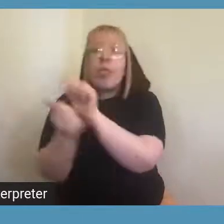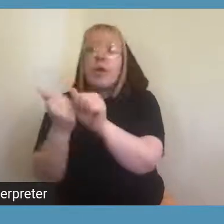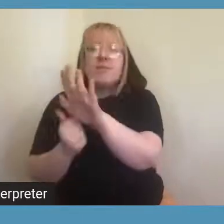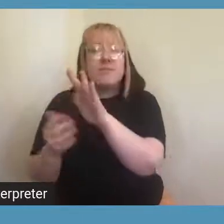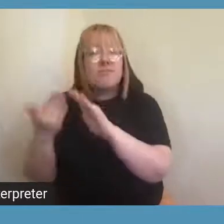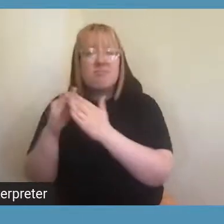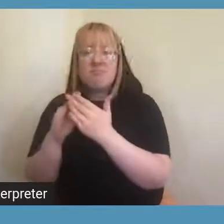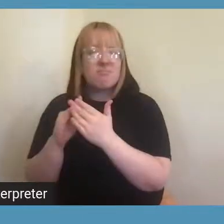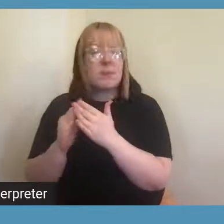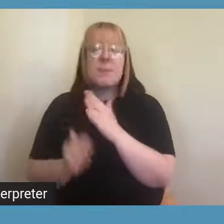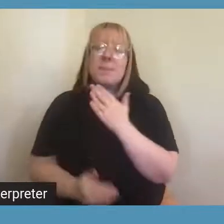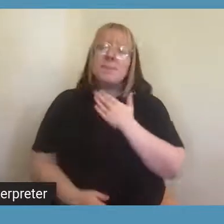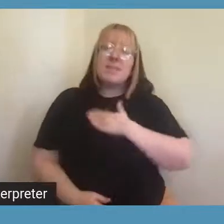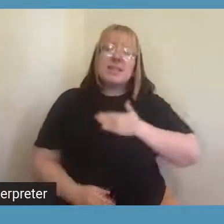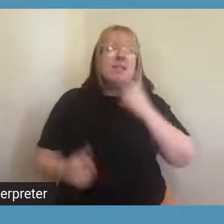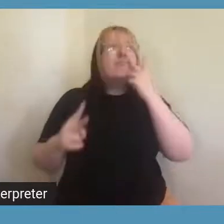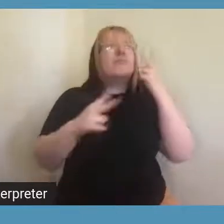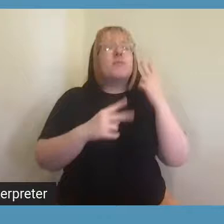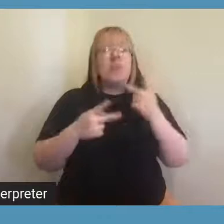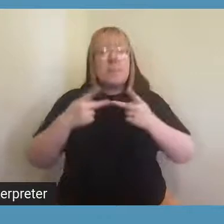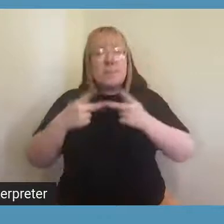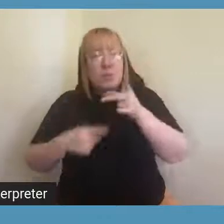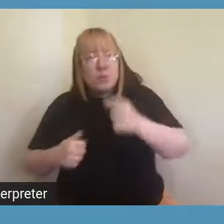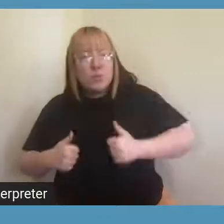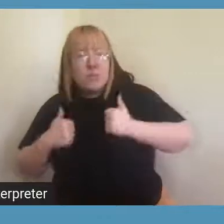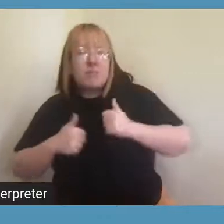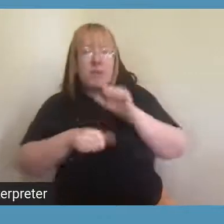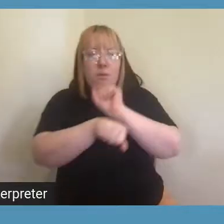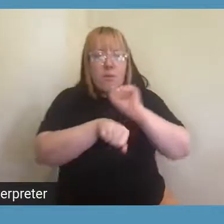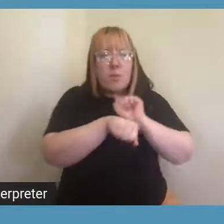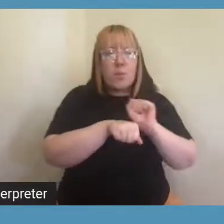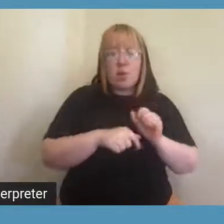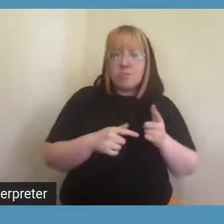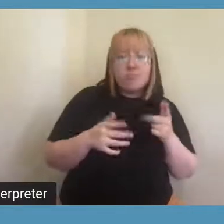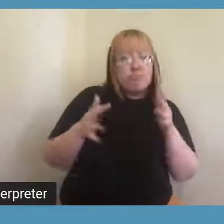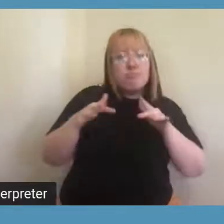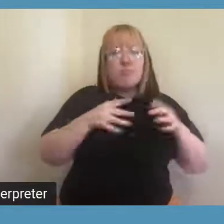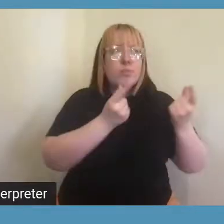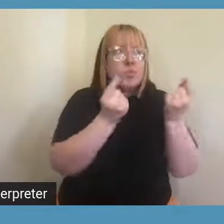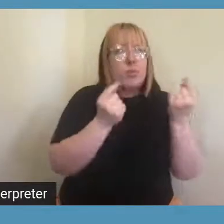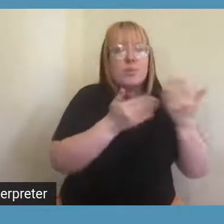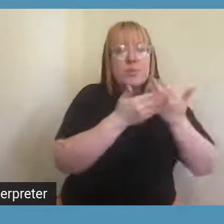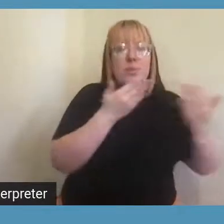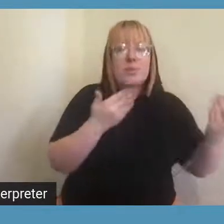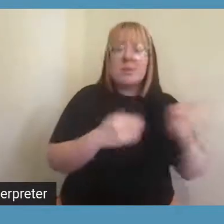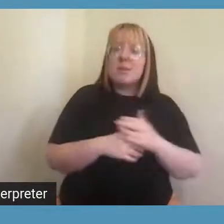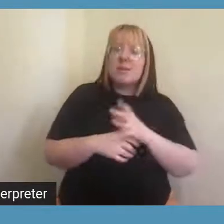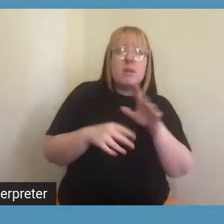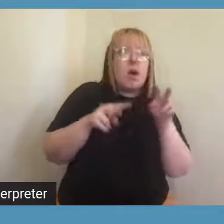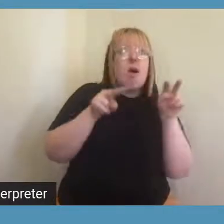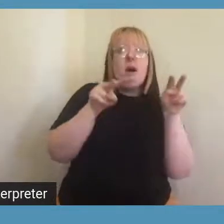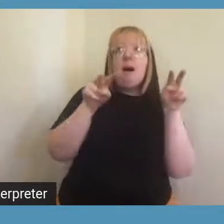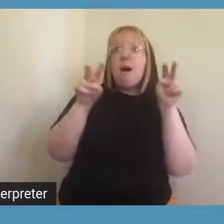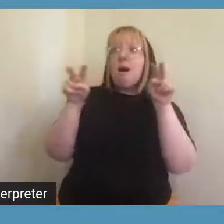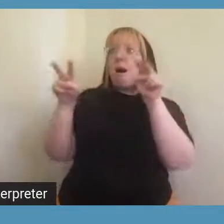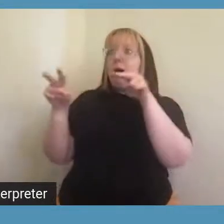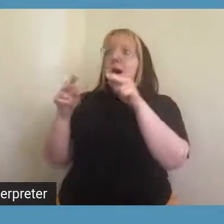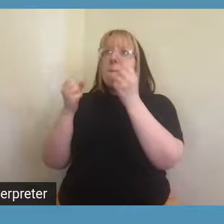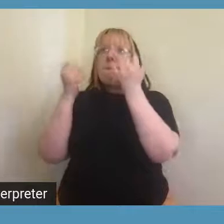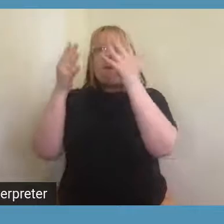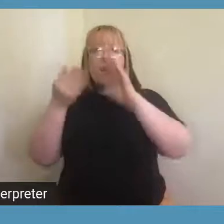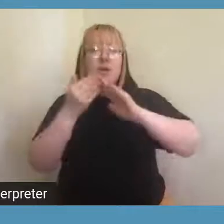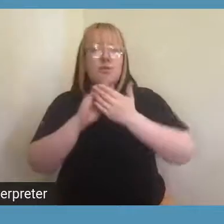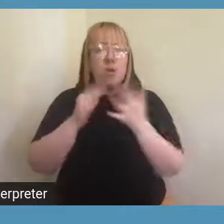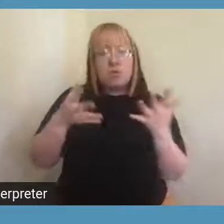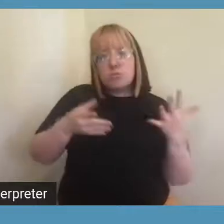place where you reside and work, and respect the diversity of cultures and experiences that form the richness of our world and our